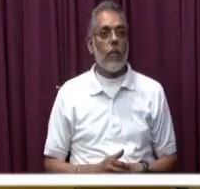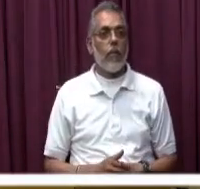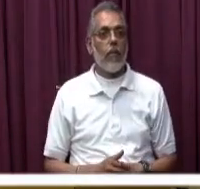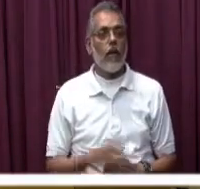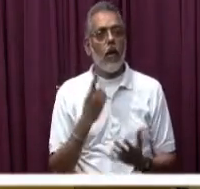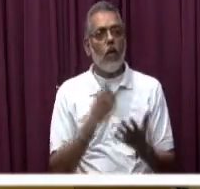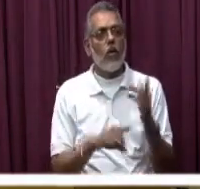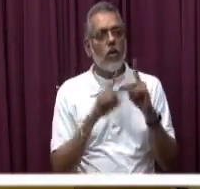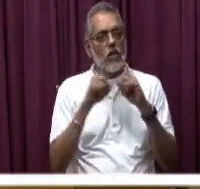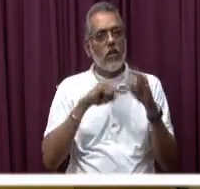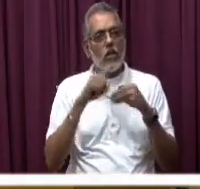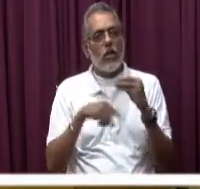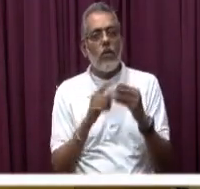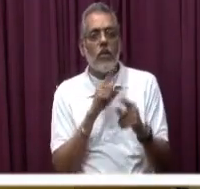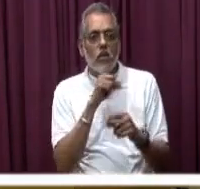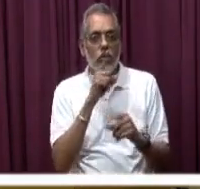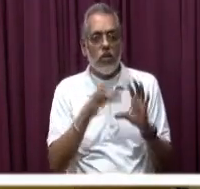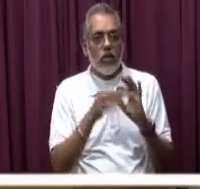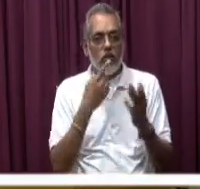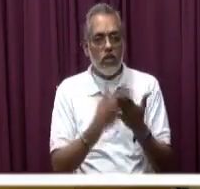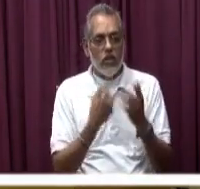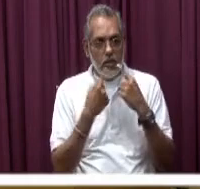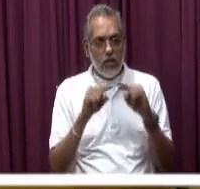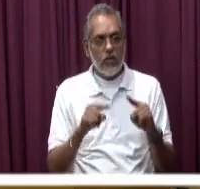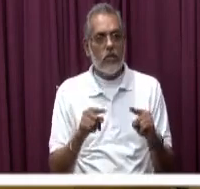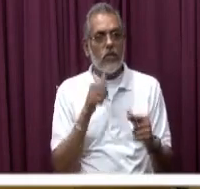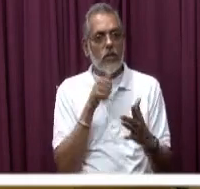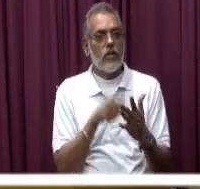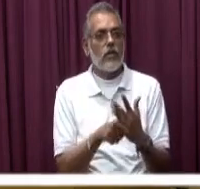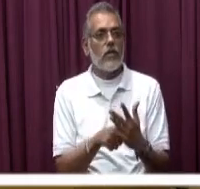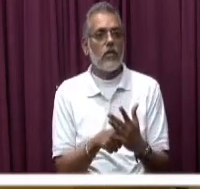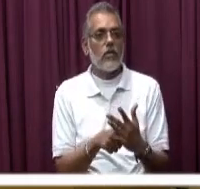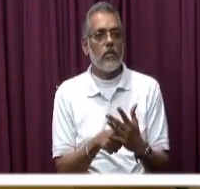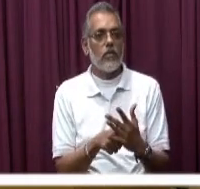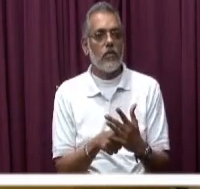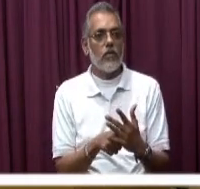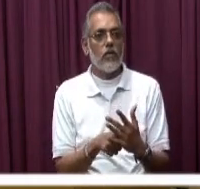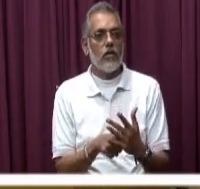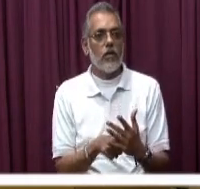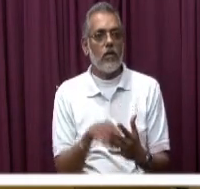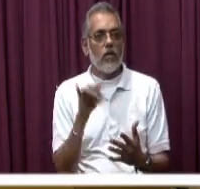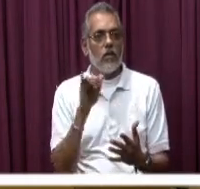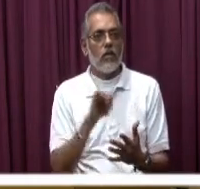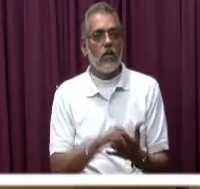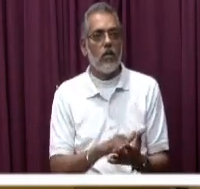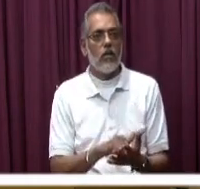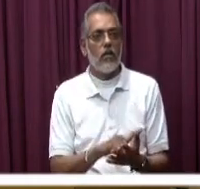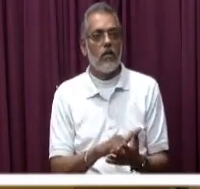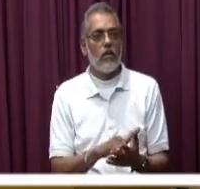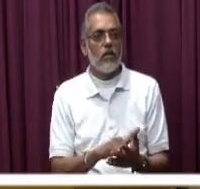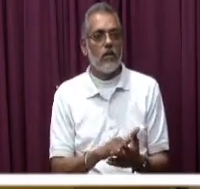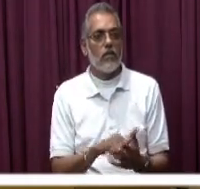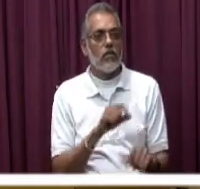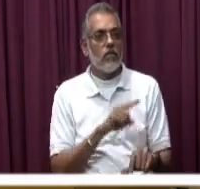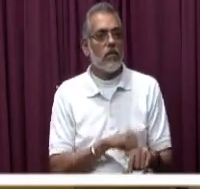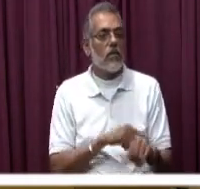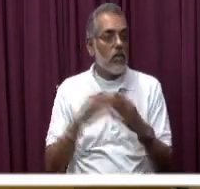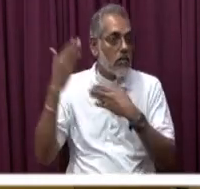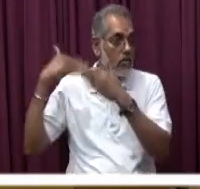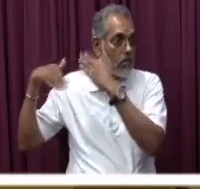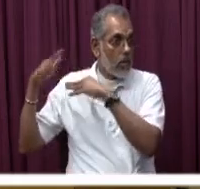What he's speaking to there is the truth of the gospel message. That in that time, the